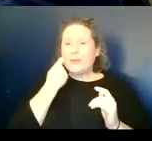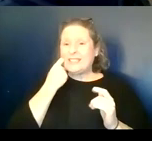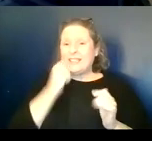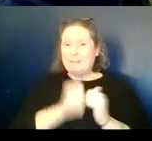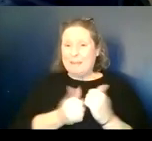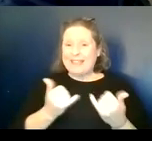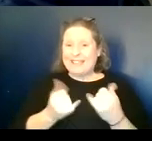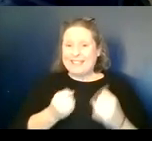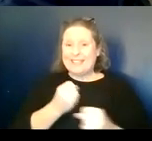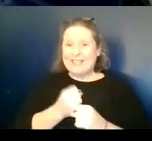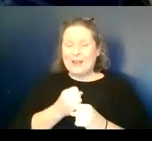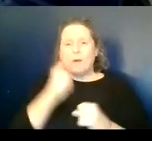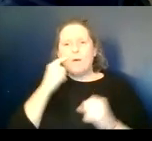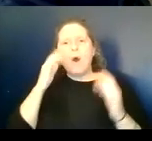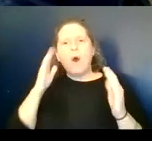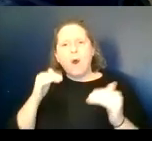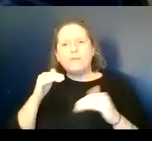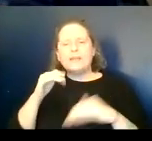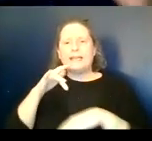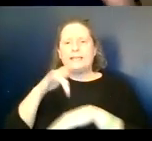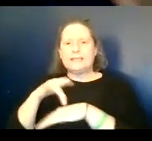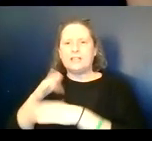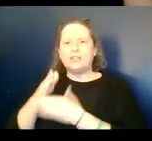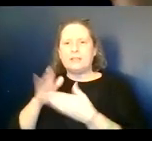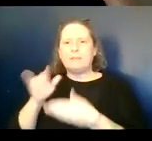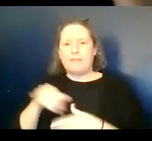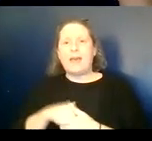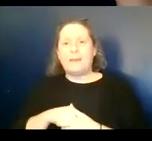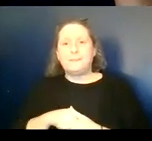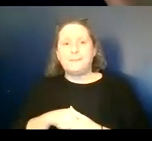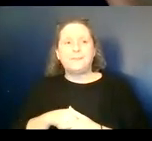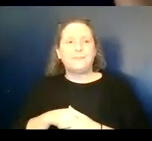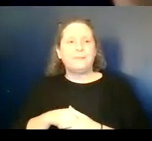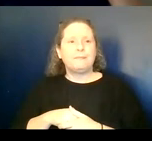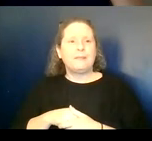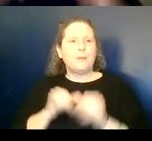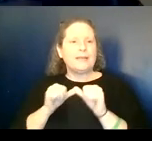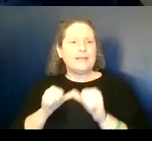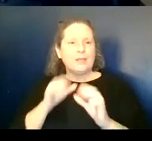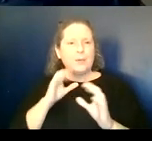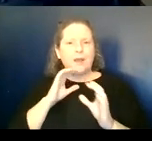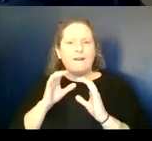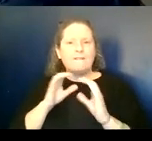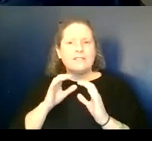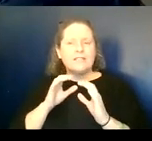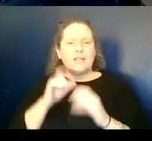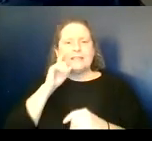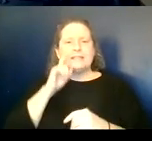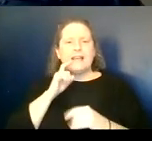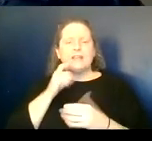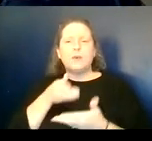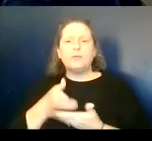will hopefully get at some of this. But let's continue the conversation. So, sexual rights statement.